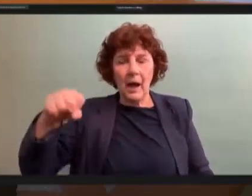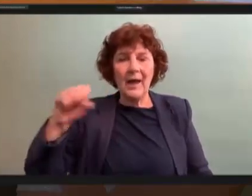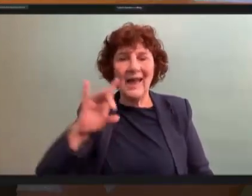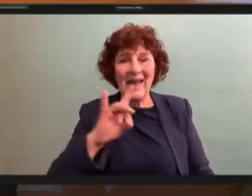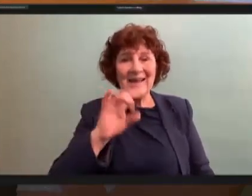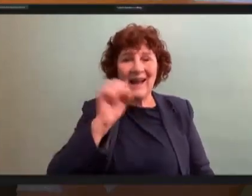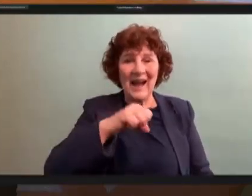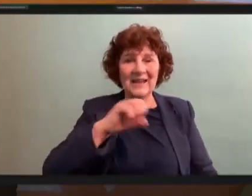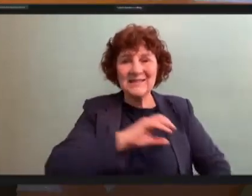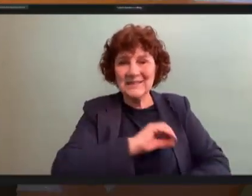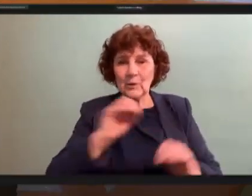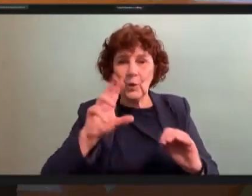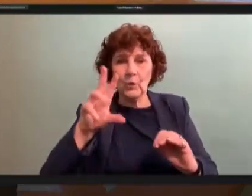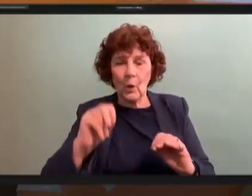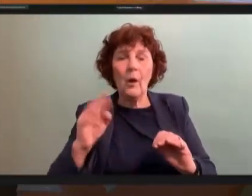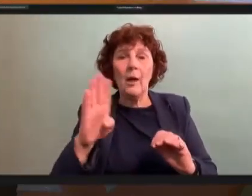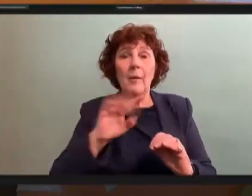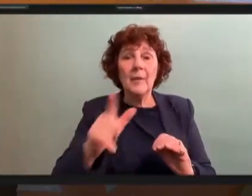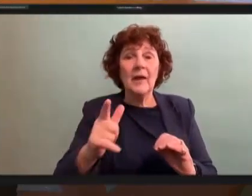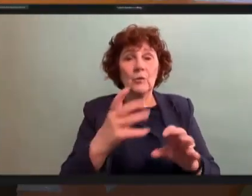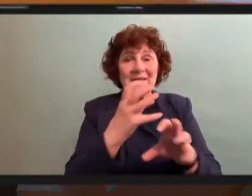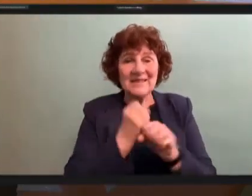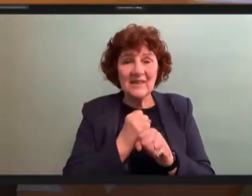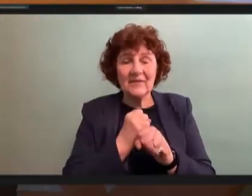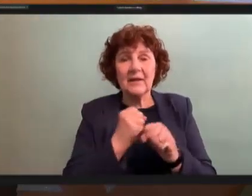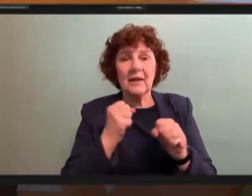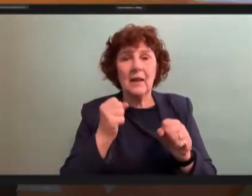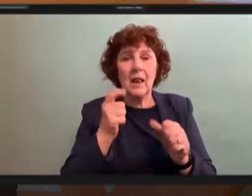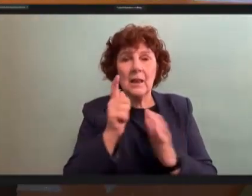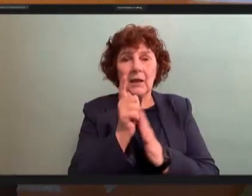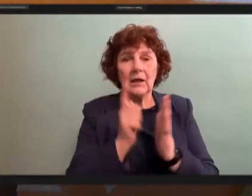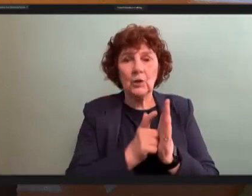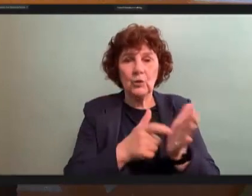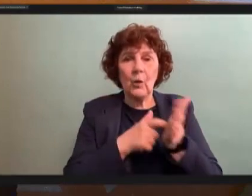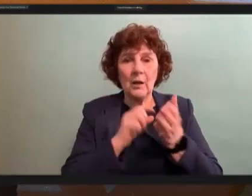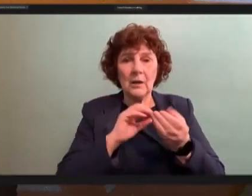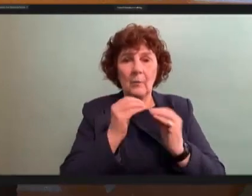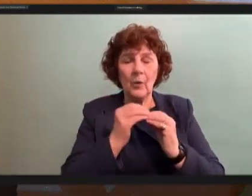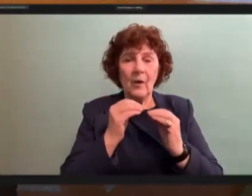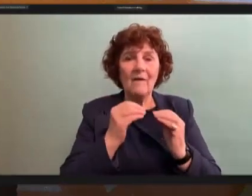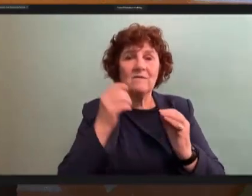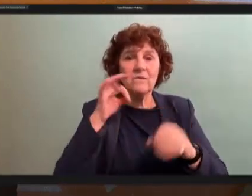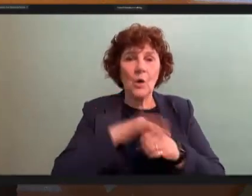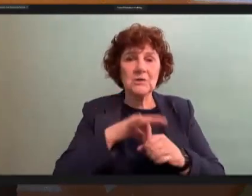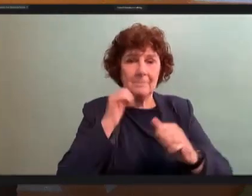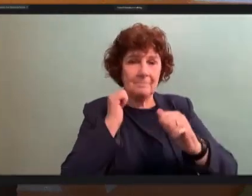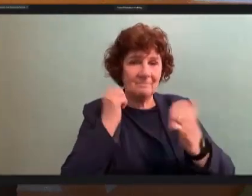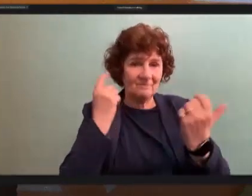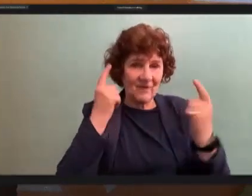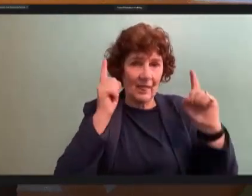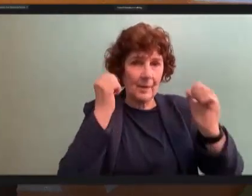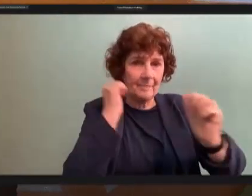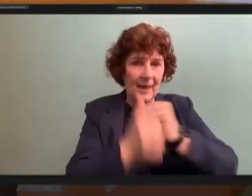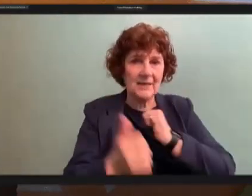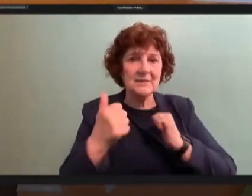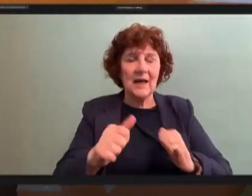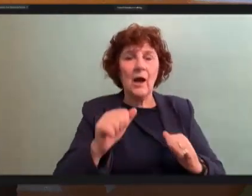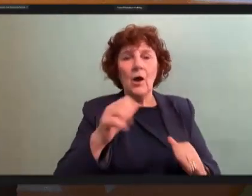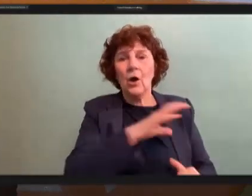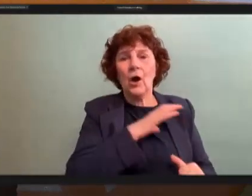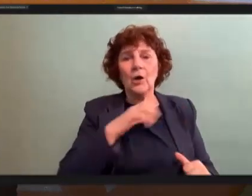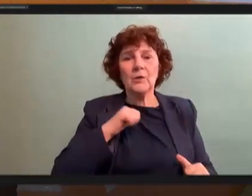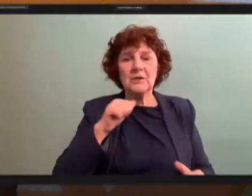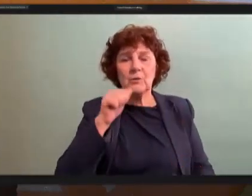noes. Thank you. The bill, having received the legally required number of votes, is finally passed. That takes us to Councilwoman Barbara Warwick, Committee